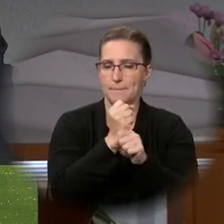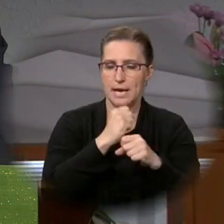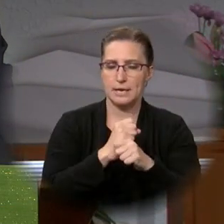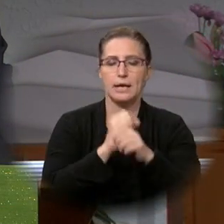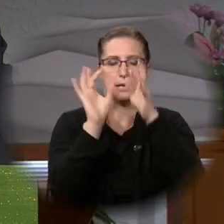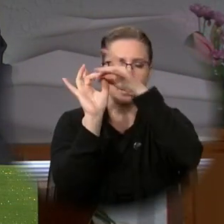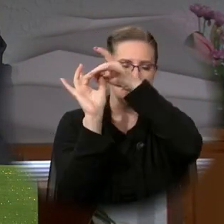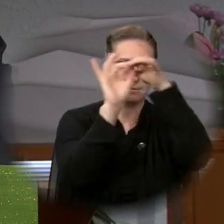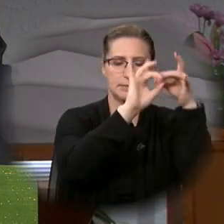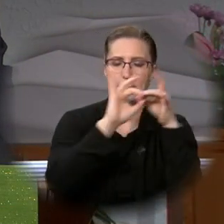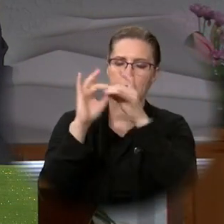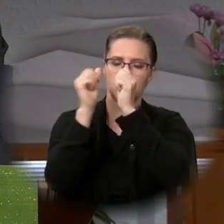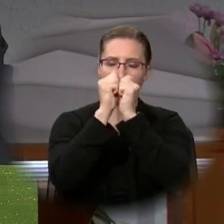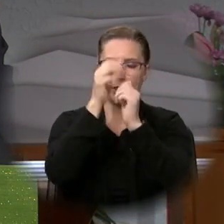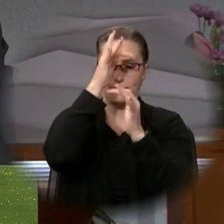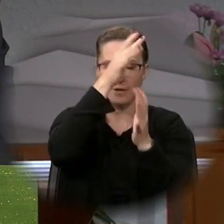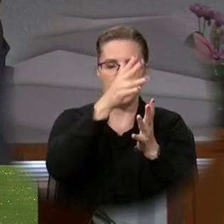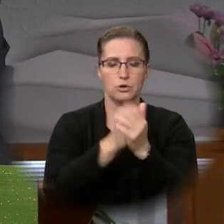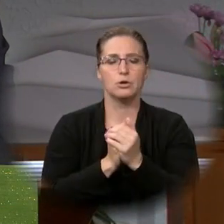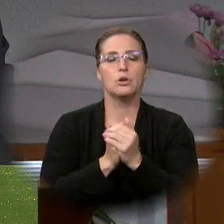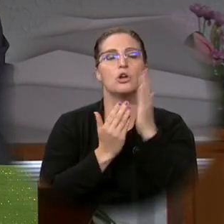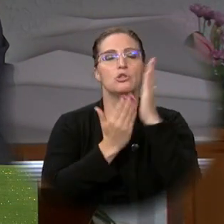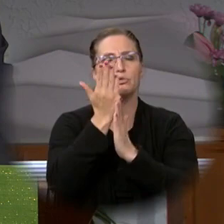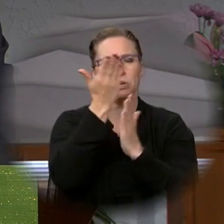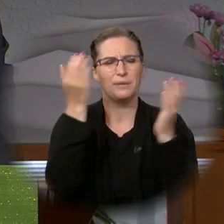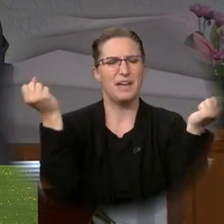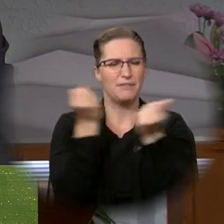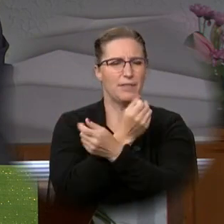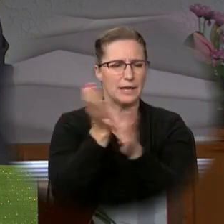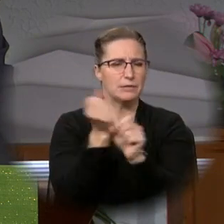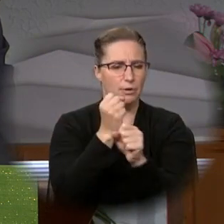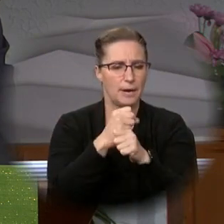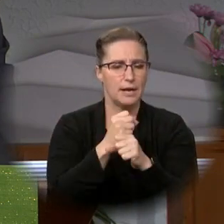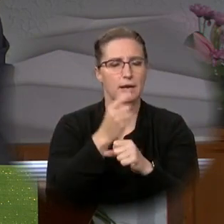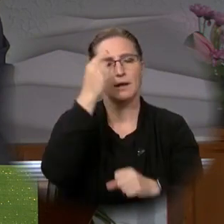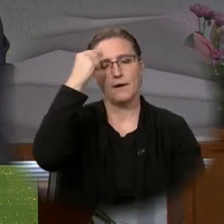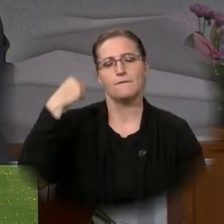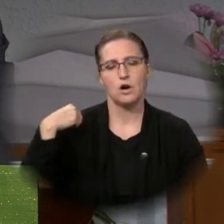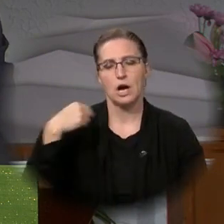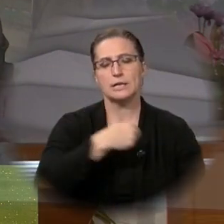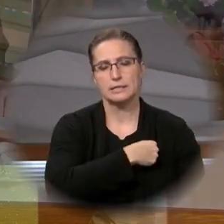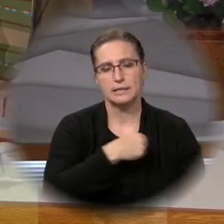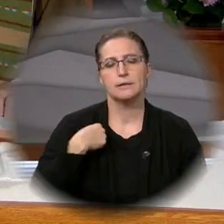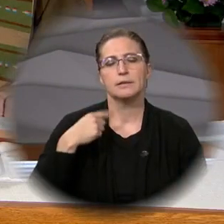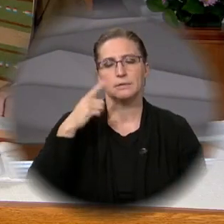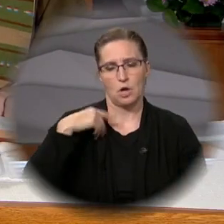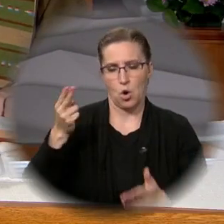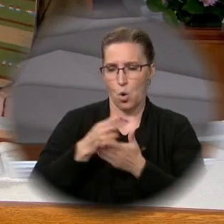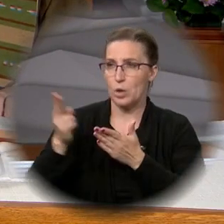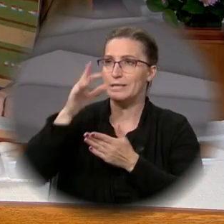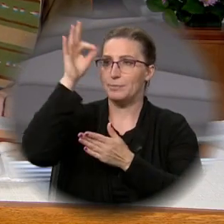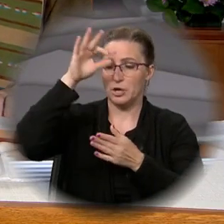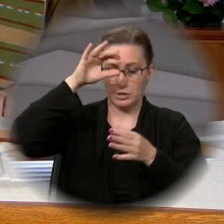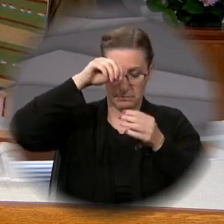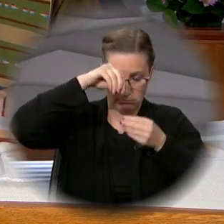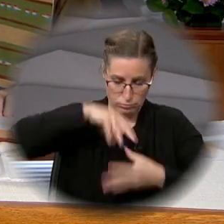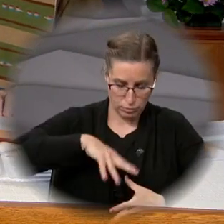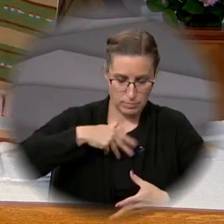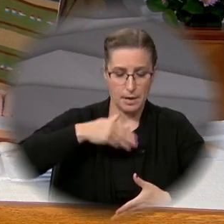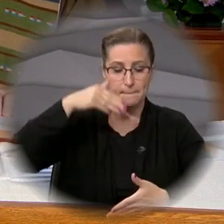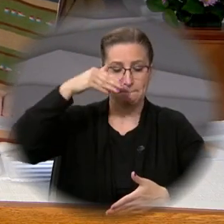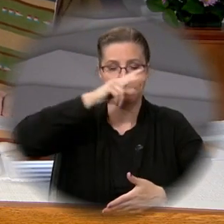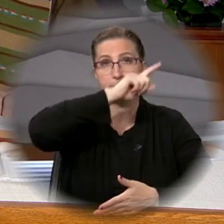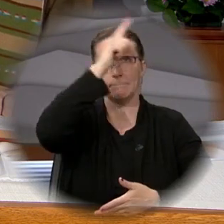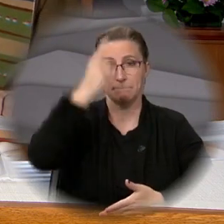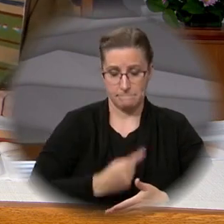begotten, not made, consubstantial with the Father. Through him all things were made. For us men and for our salvation, he